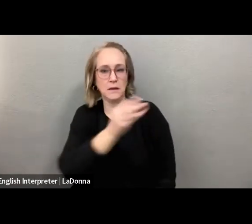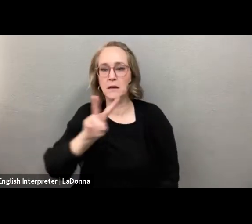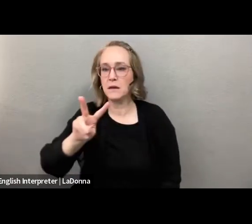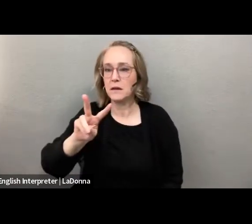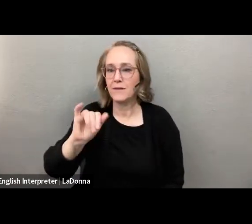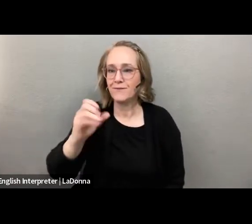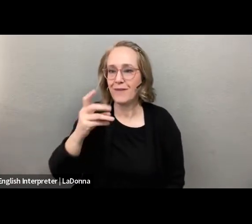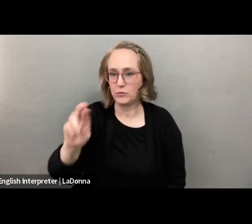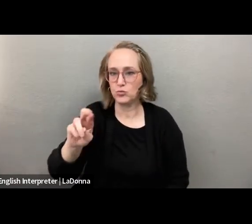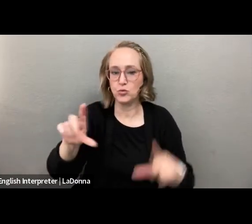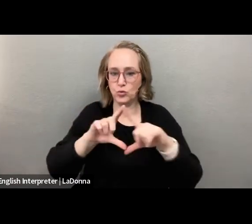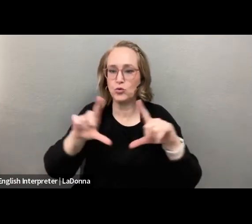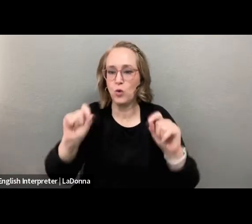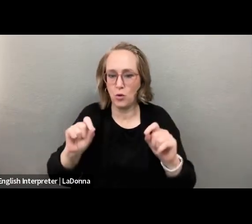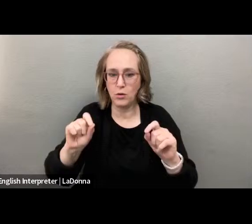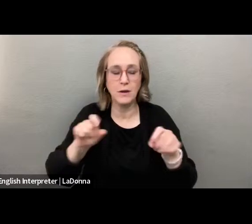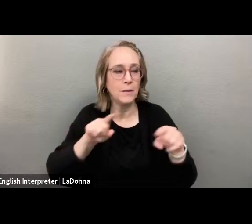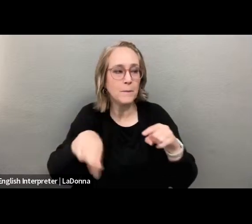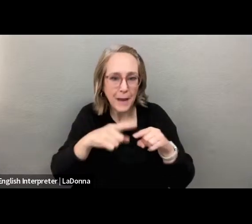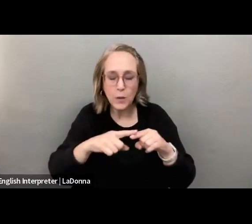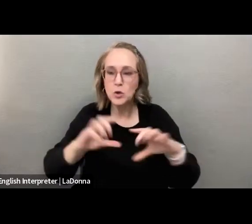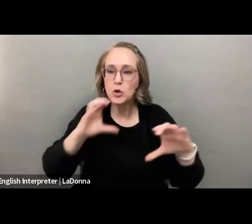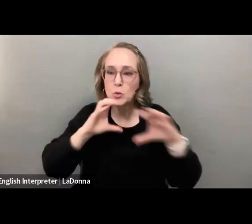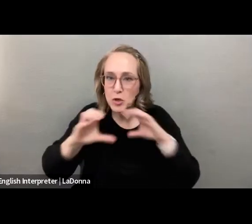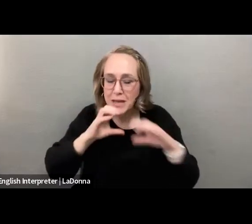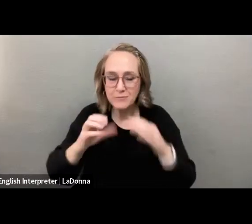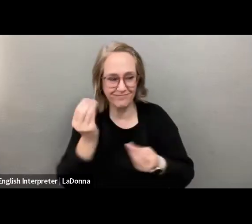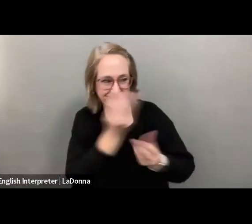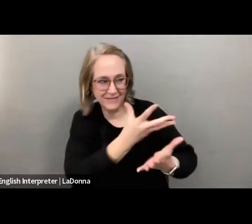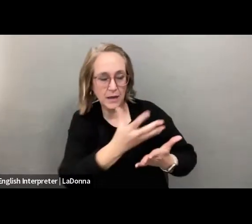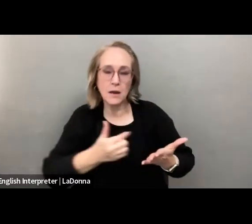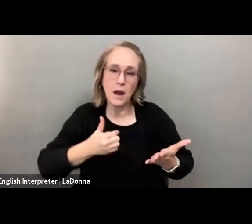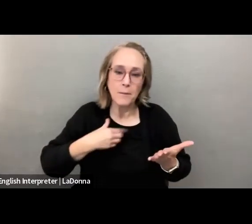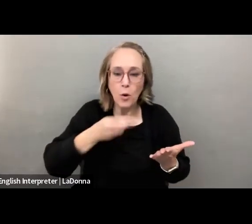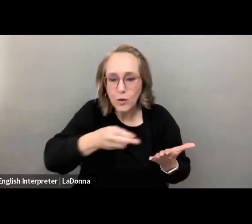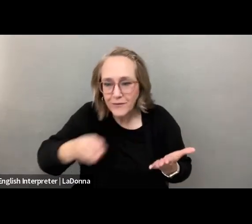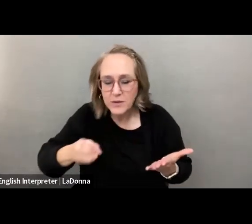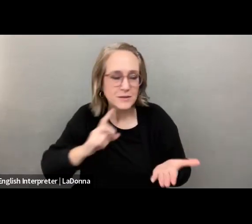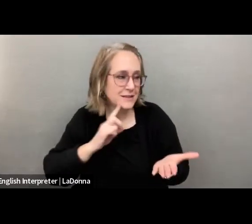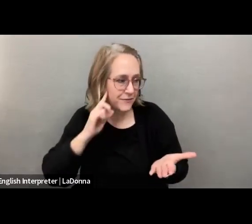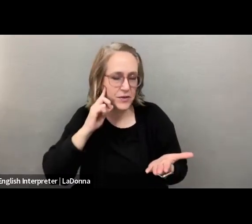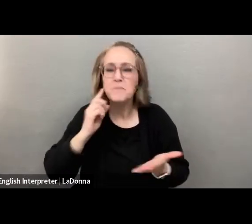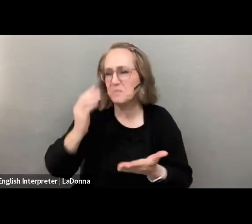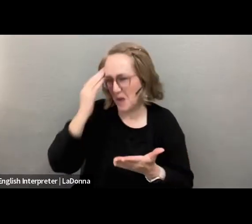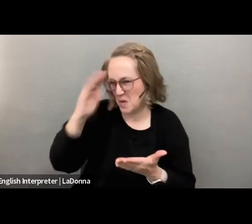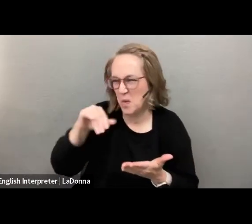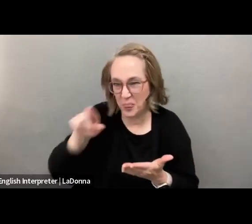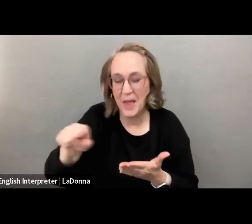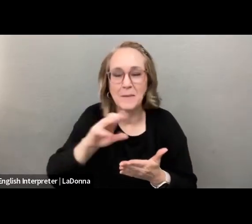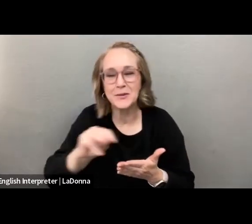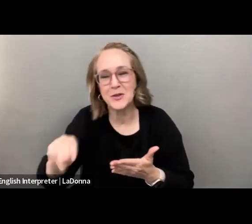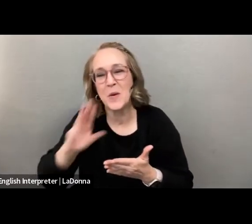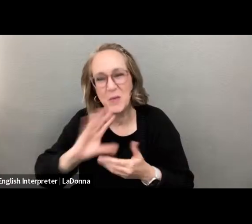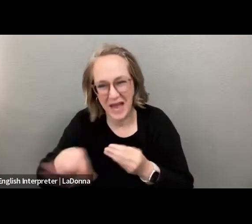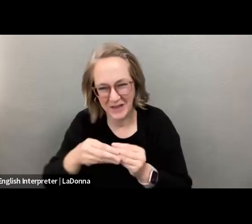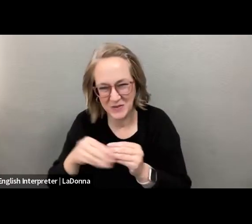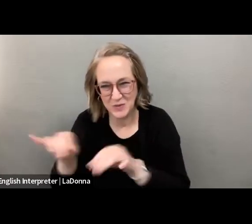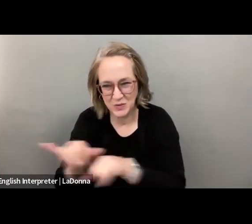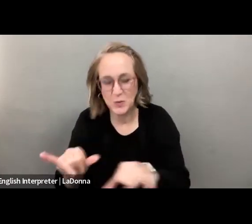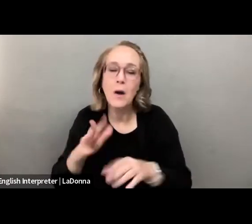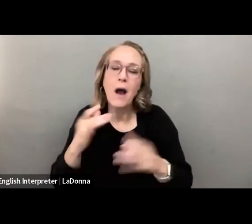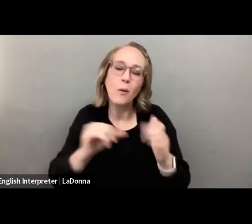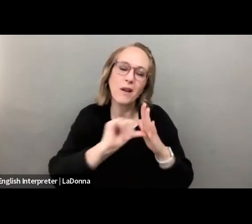information on communication and let them know that you're hard of hearing. And I know Michelle will probably say more on that, but I just wanted